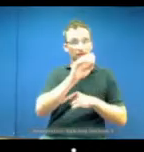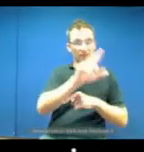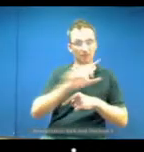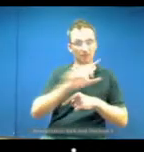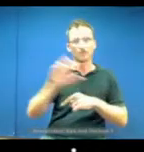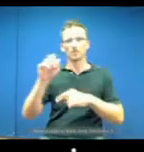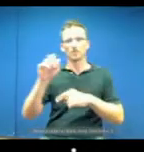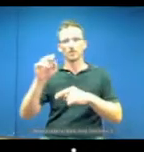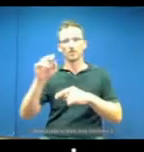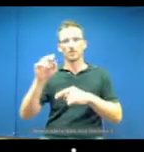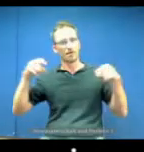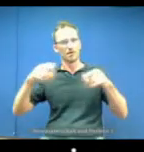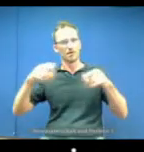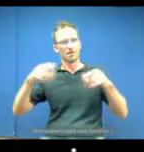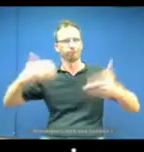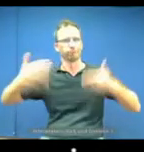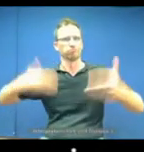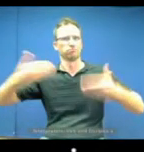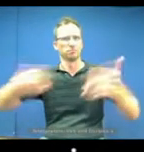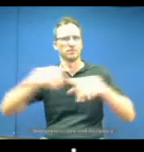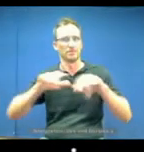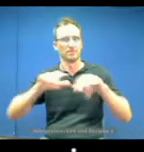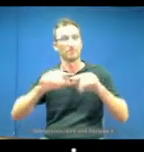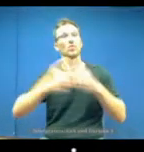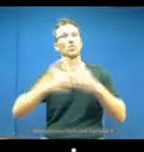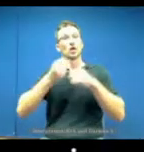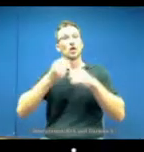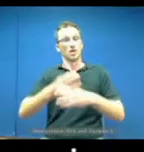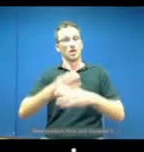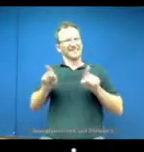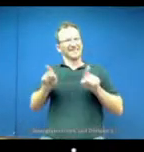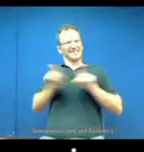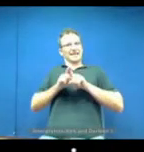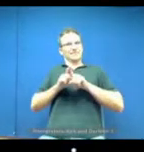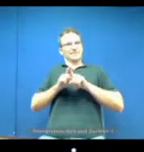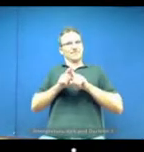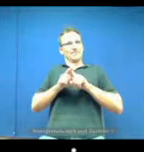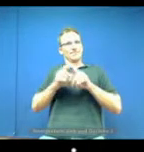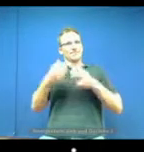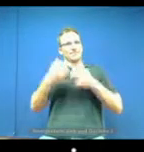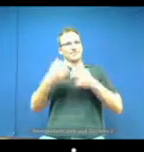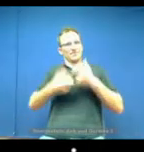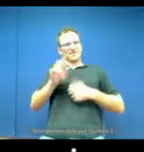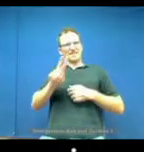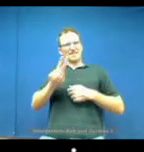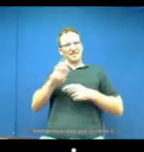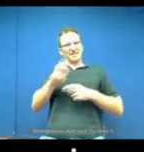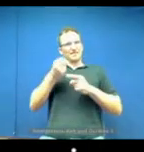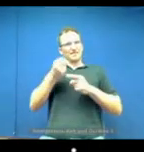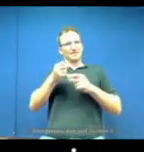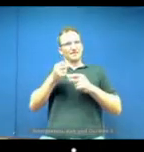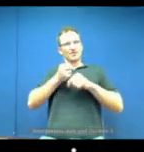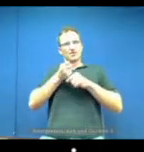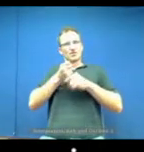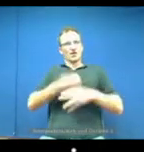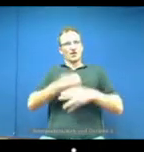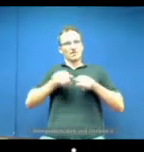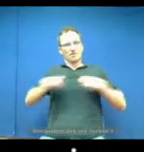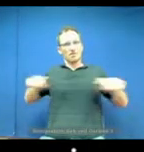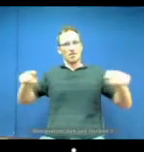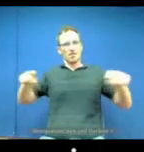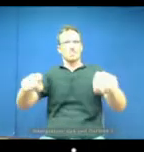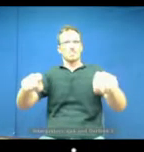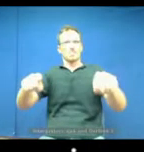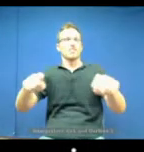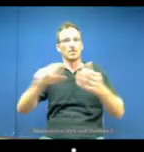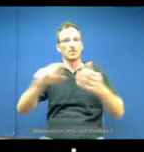be the result of the same violent act. So, a person who's experienced domestic violence has 2 different